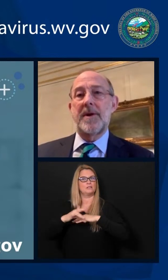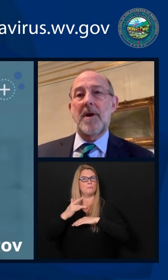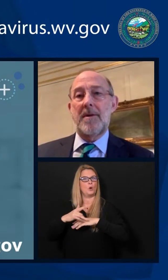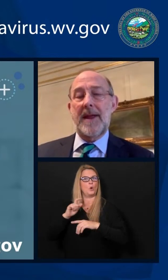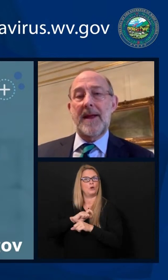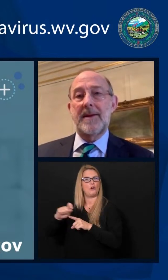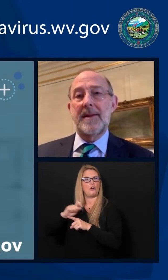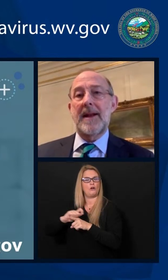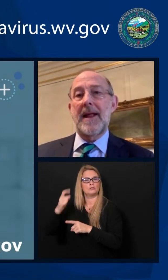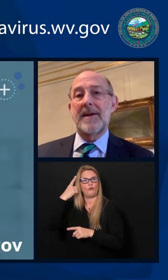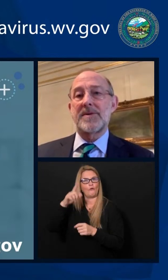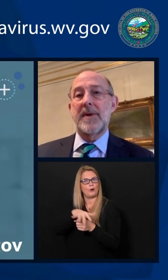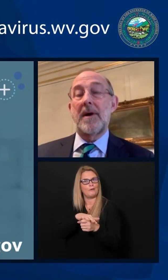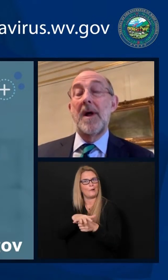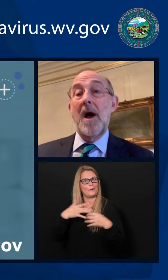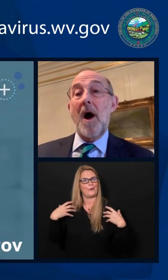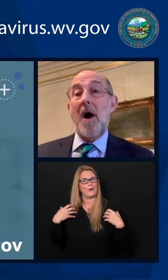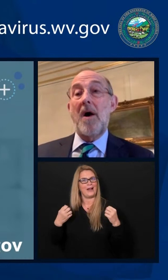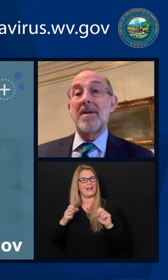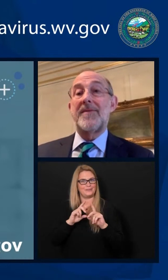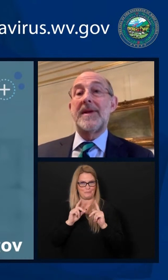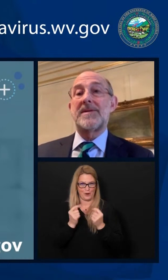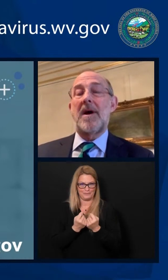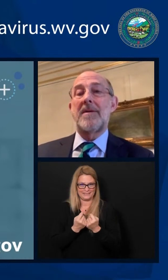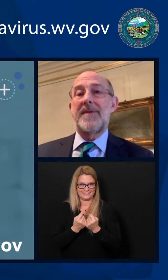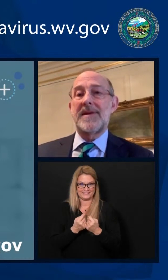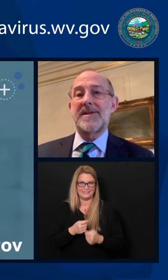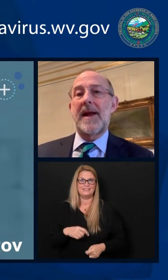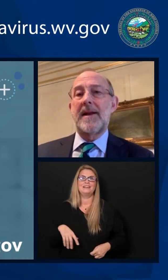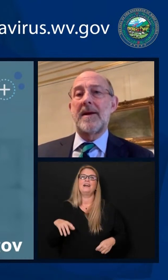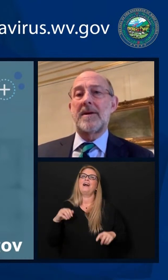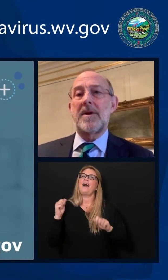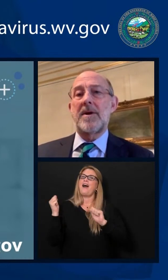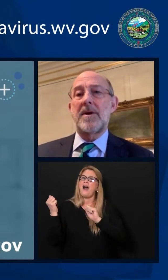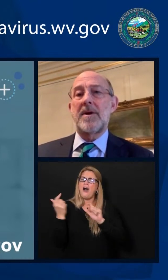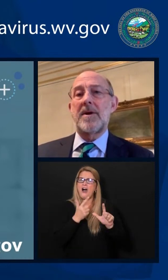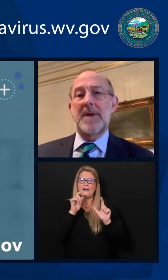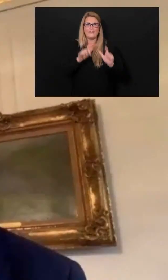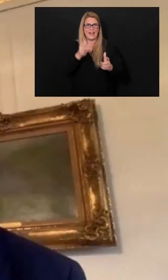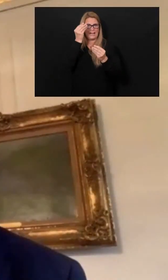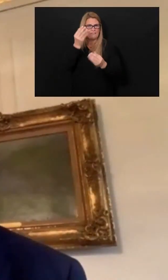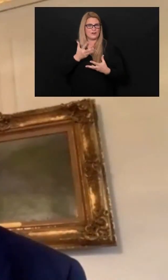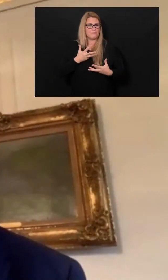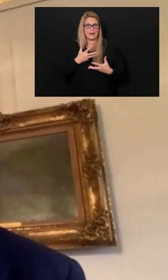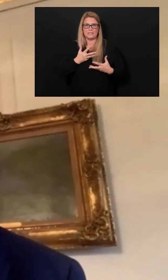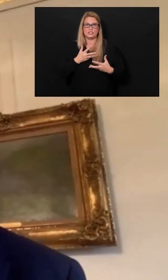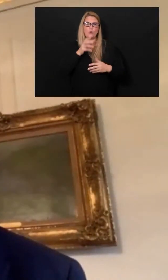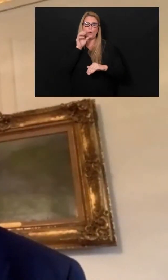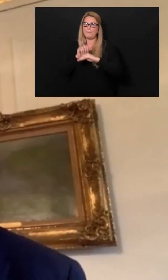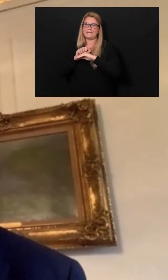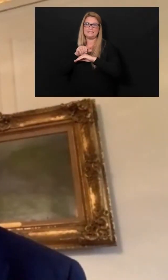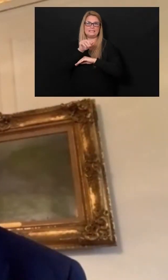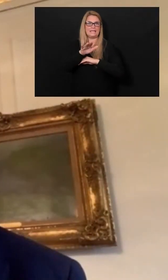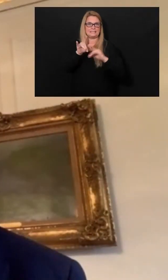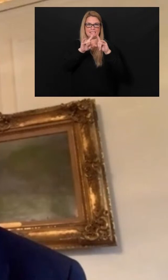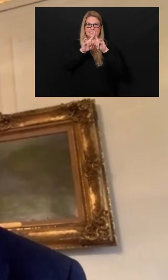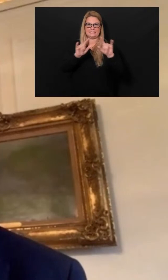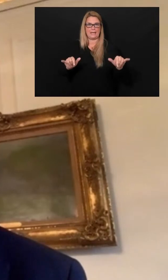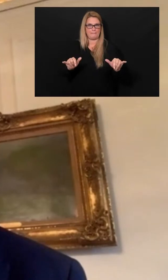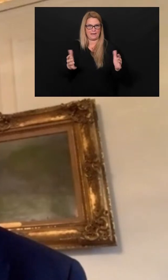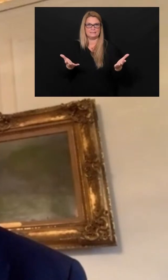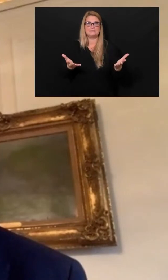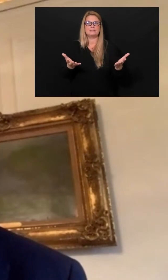so you can call that line as well. All of this data goes to the same place. This is a cloud-based system.